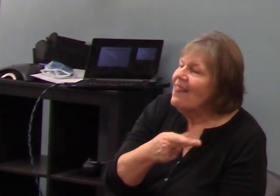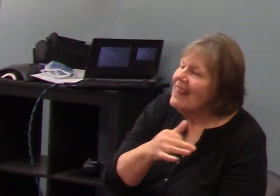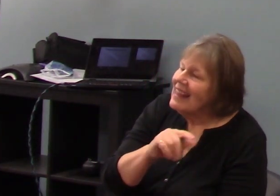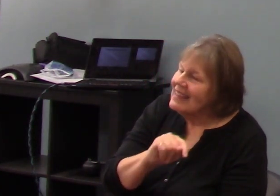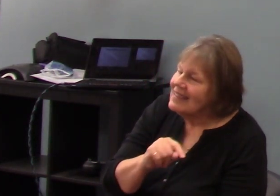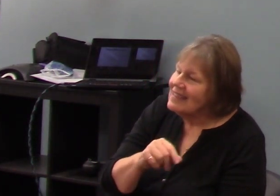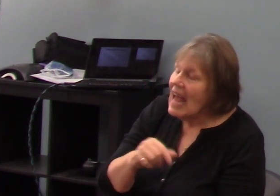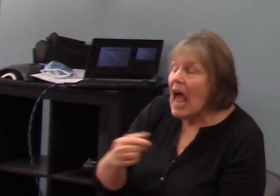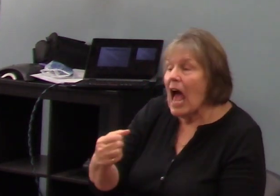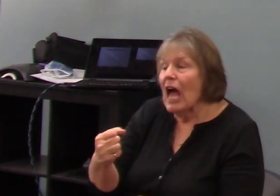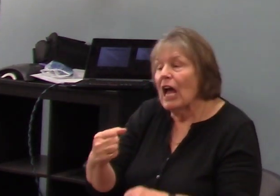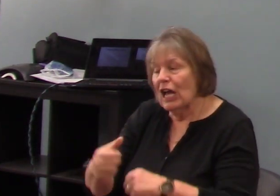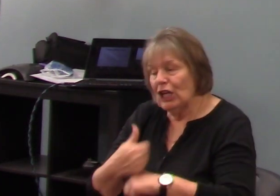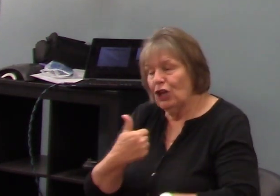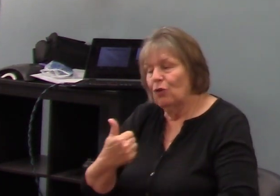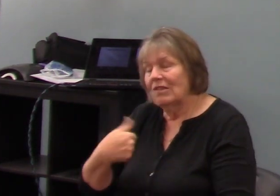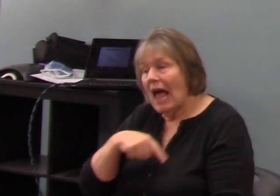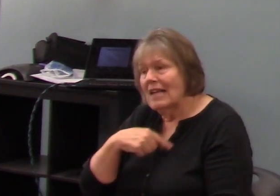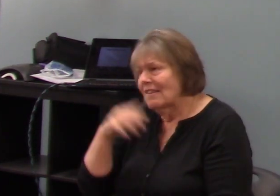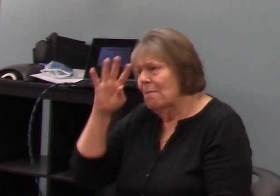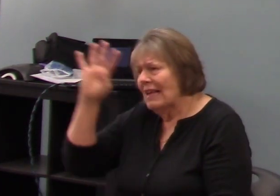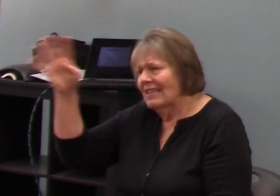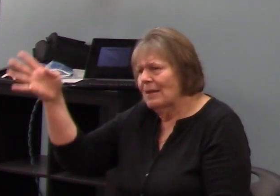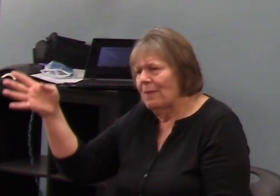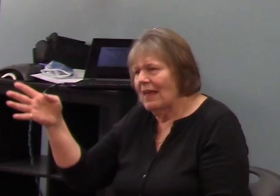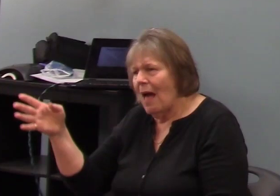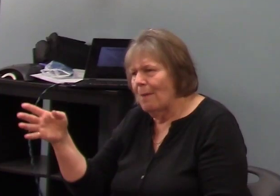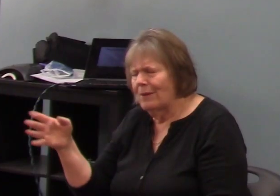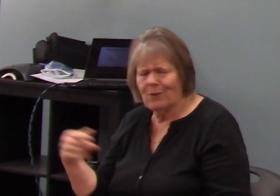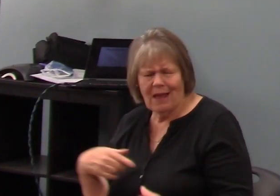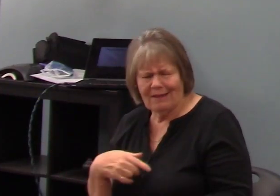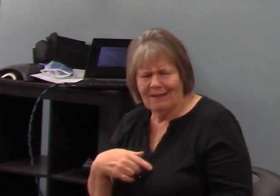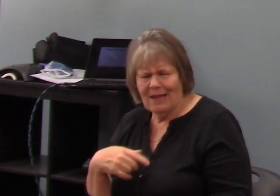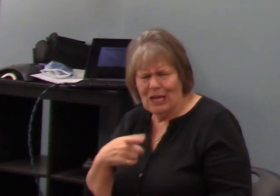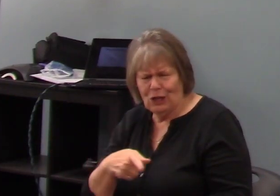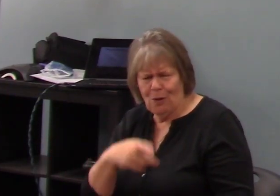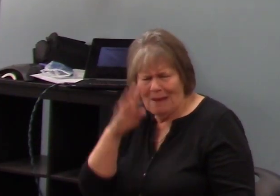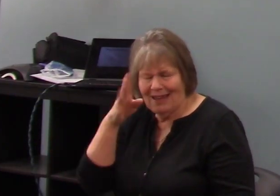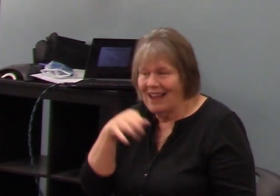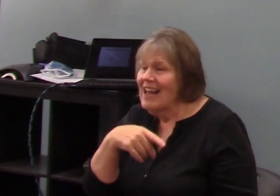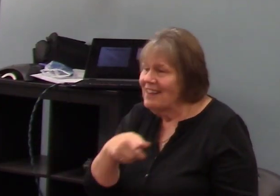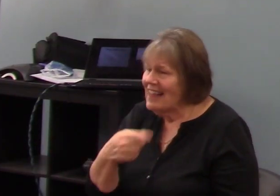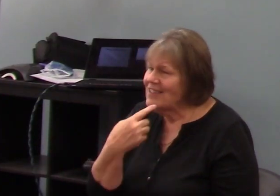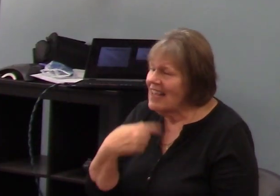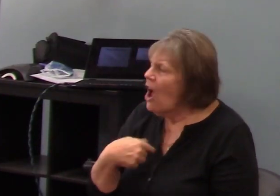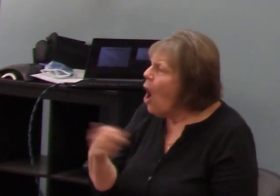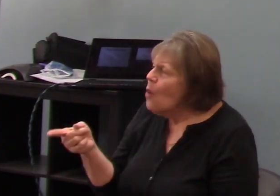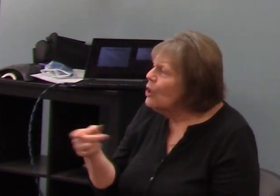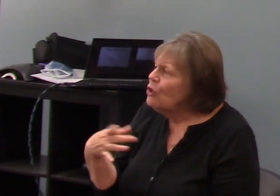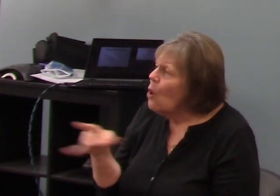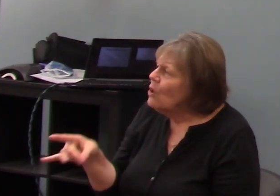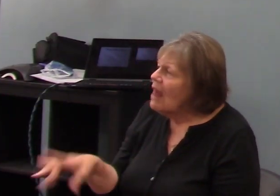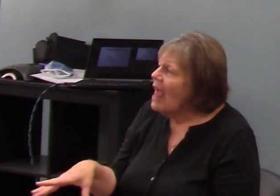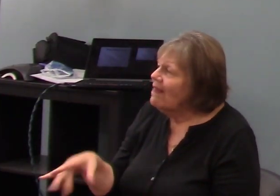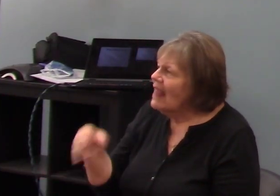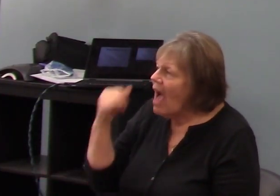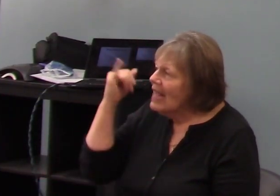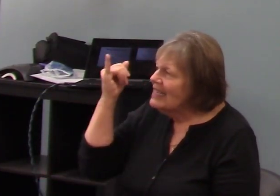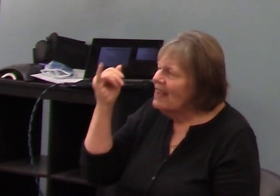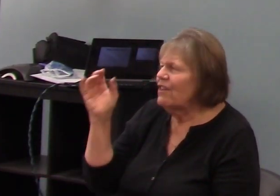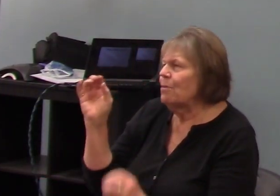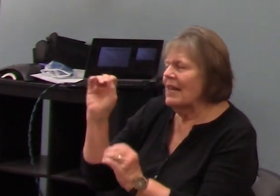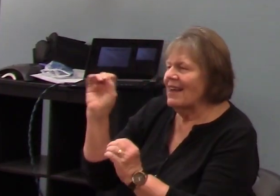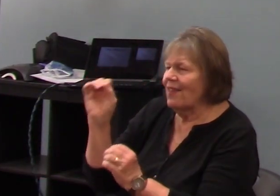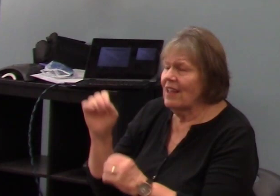interesting, right? Like, oh, you just don't like the idea of there being nothing. It's like, well, actually I do. I just want the truth. Remember, Jesus, the